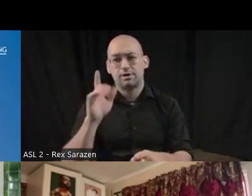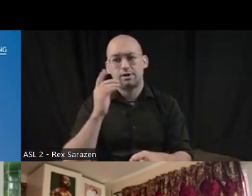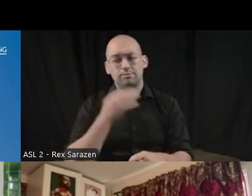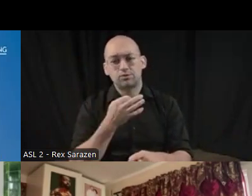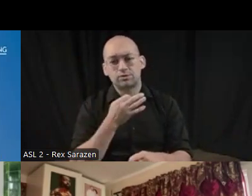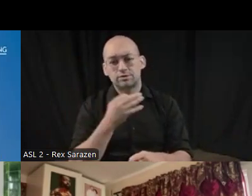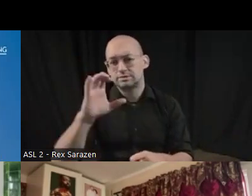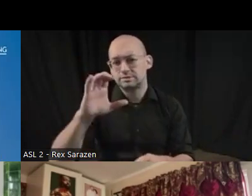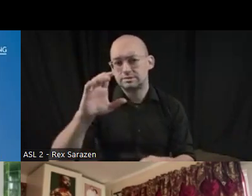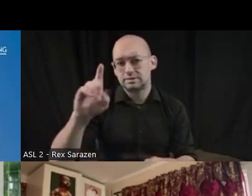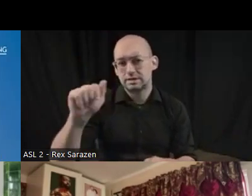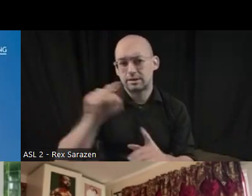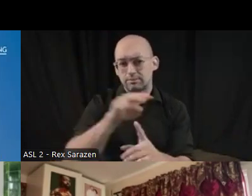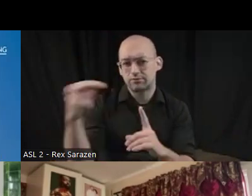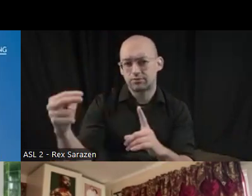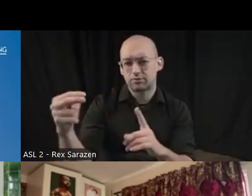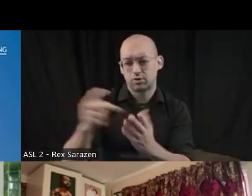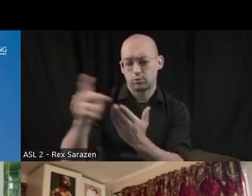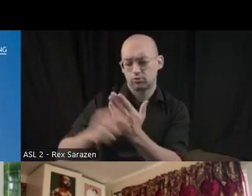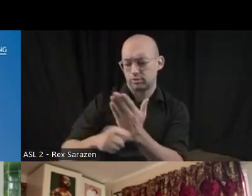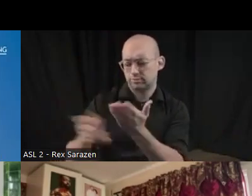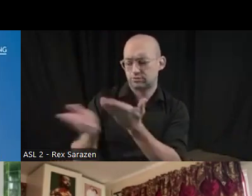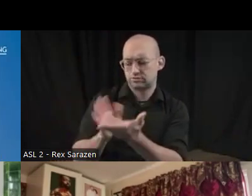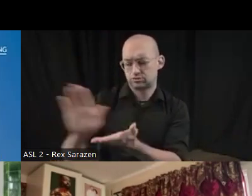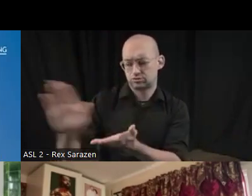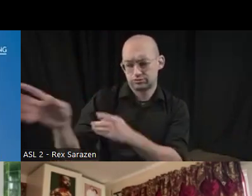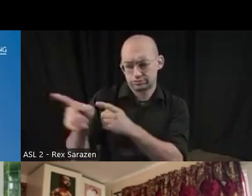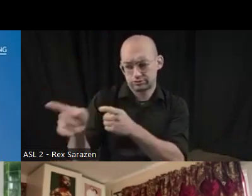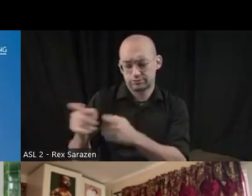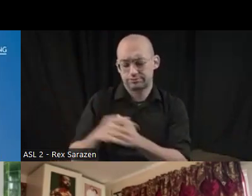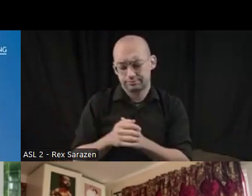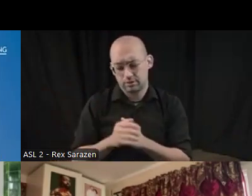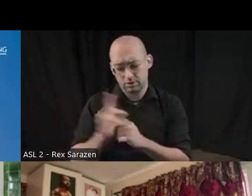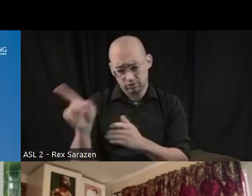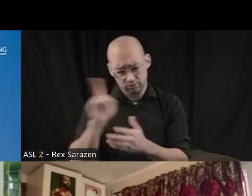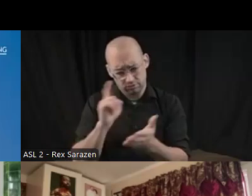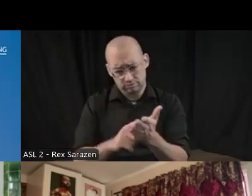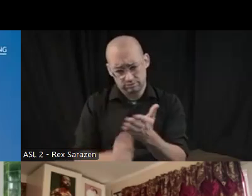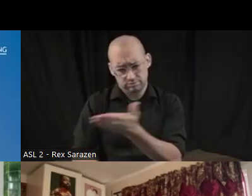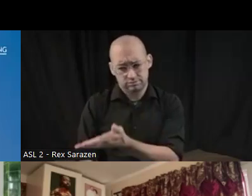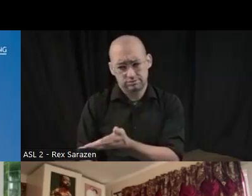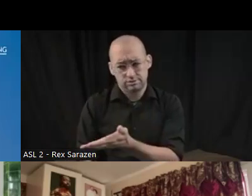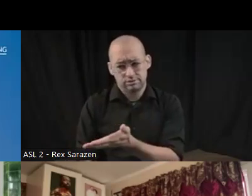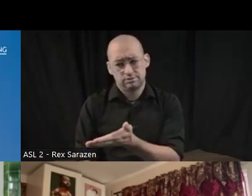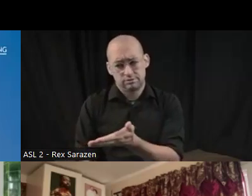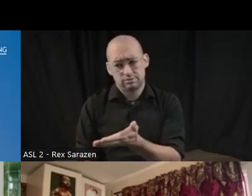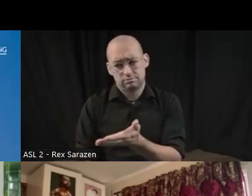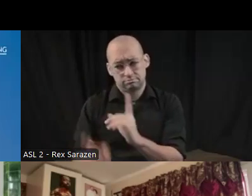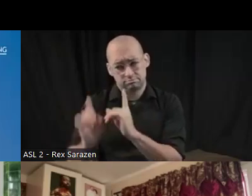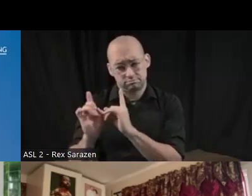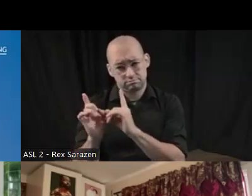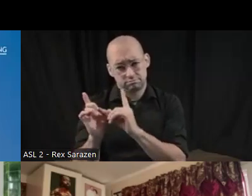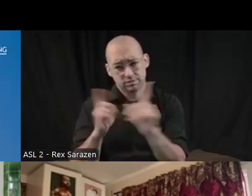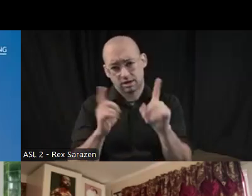for the programs and services you all administer, have you noted in attendance or